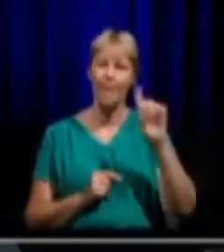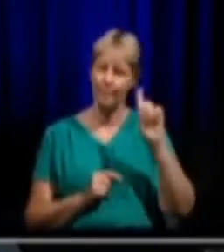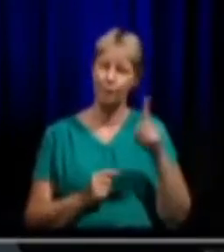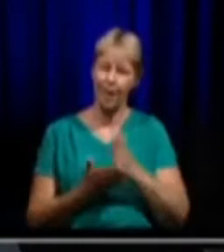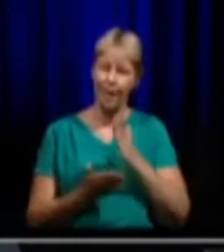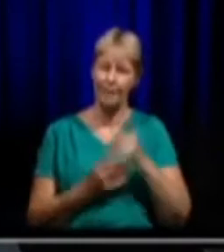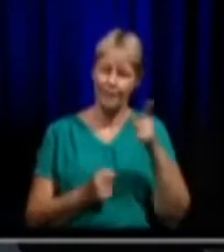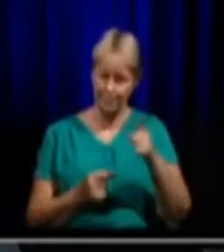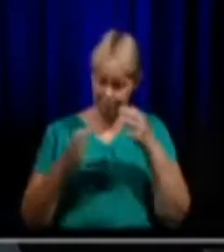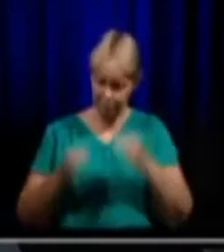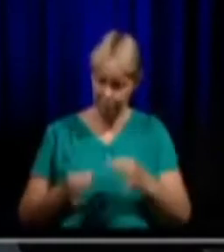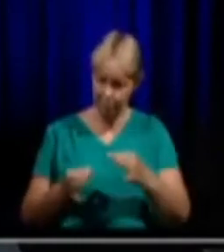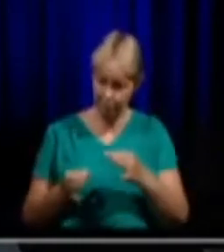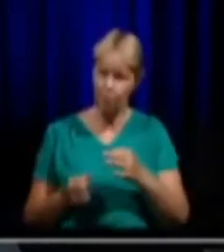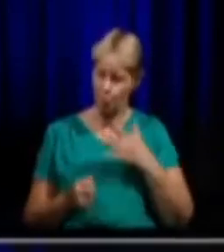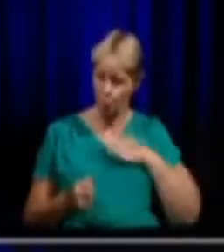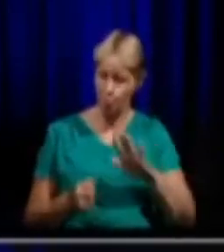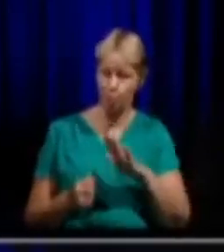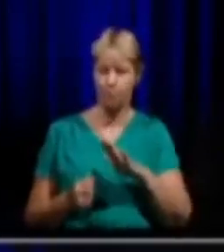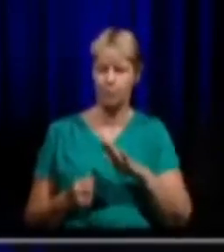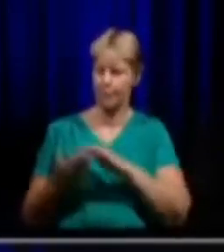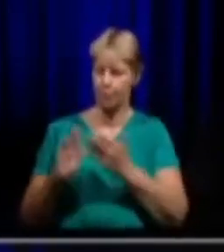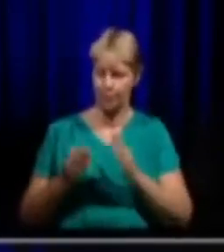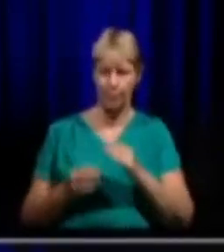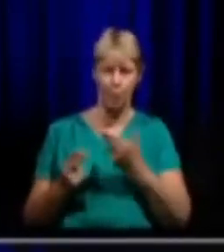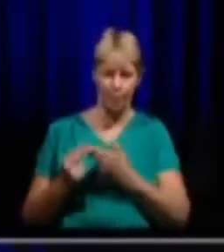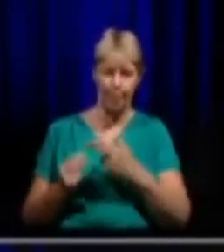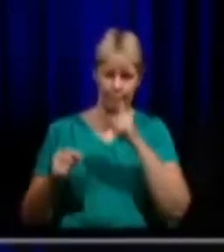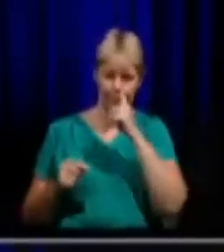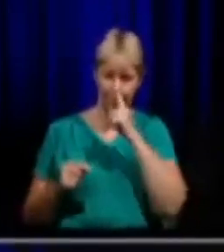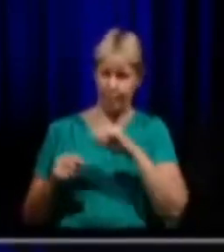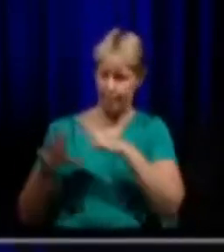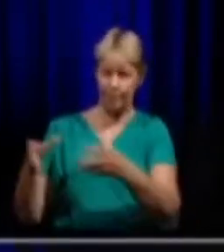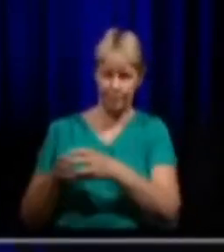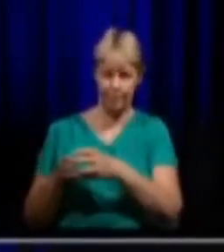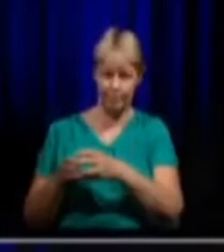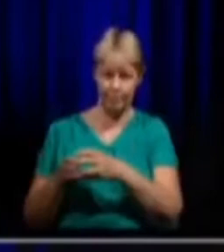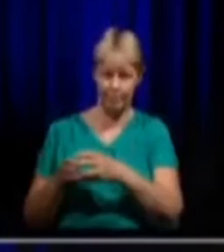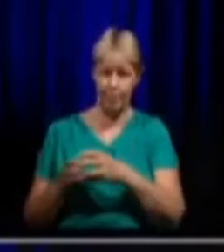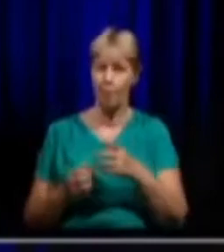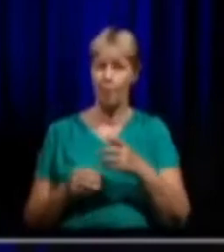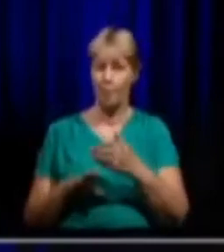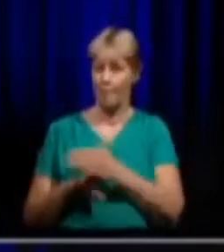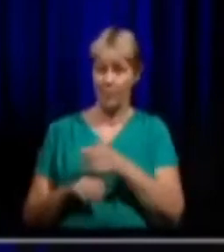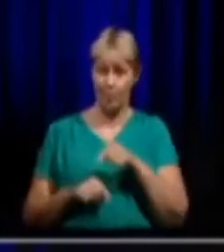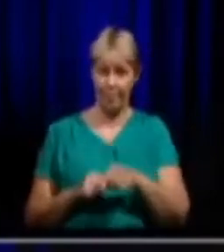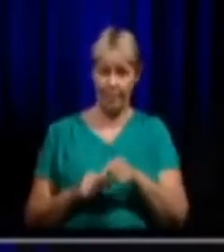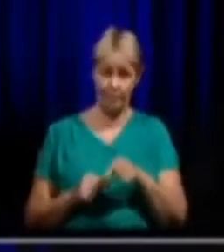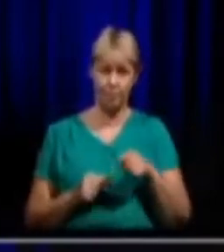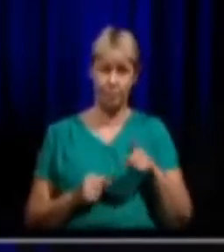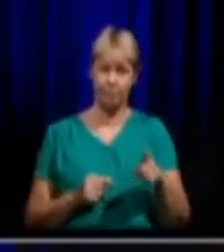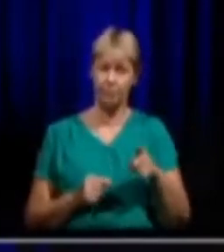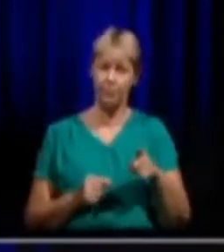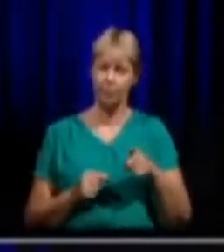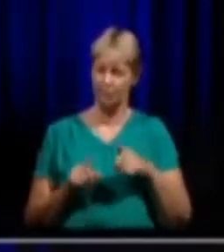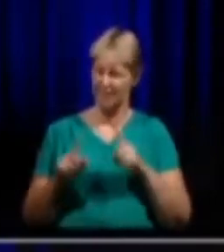people. But before you go out there and start making any kind of relationship, any kind of community, any kind of network around